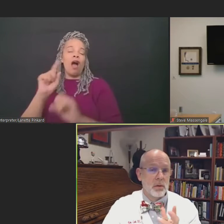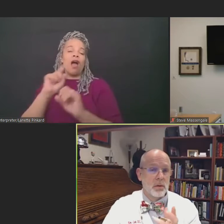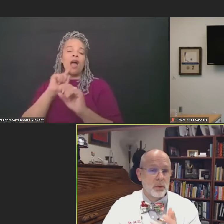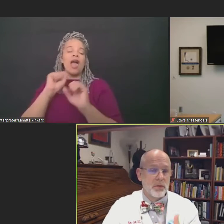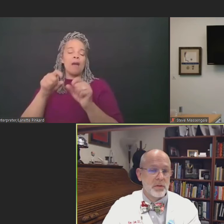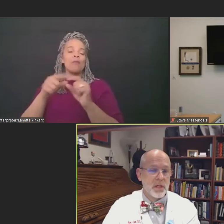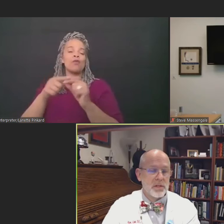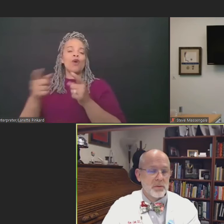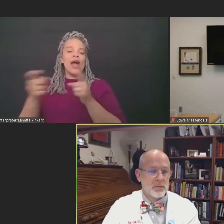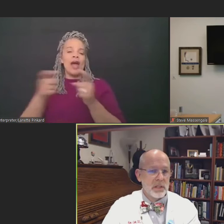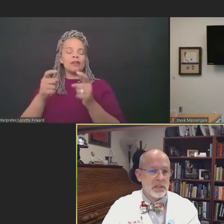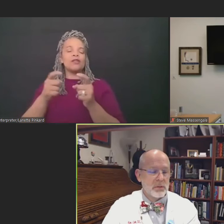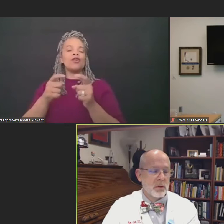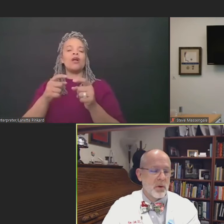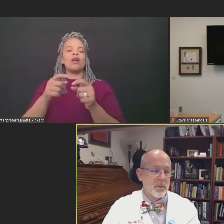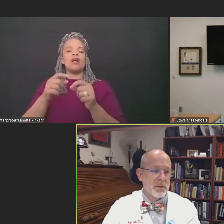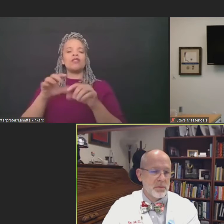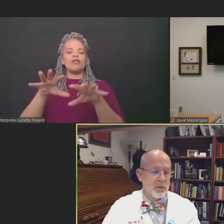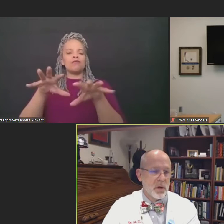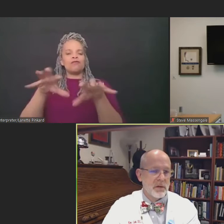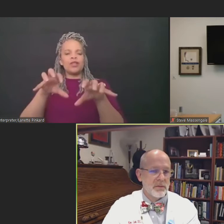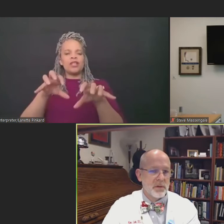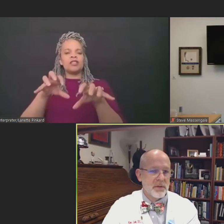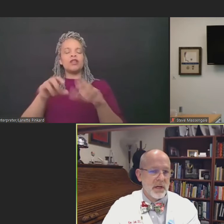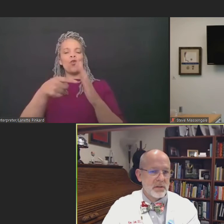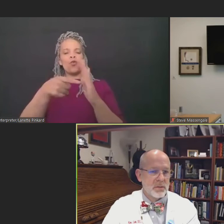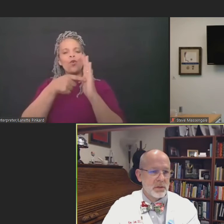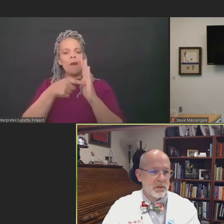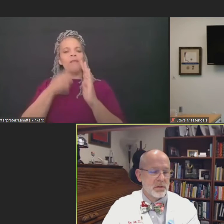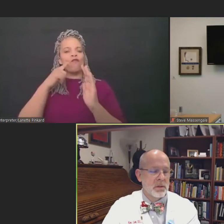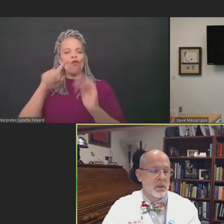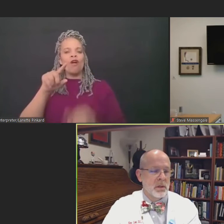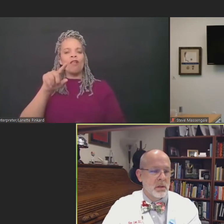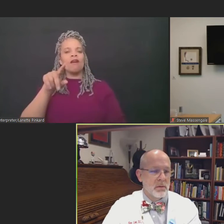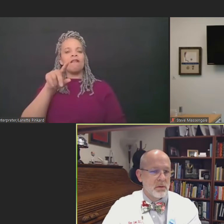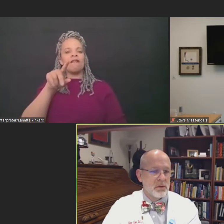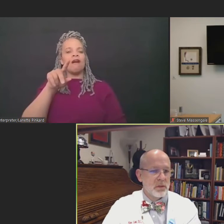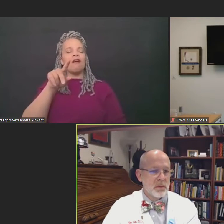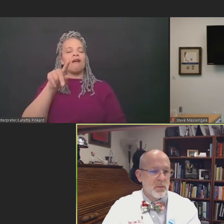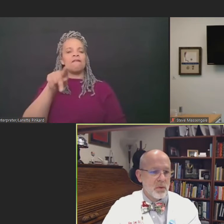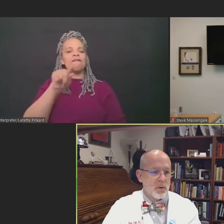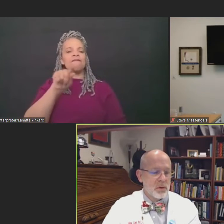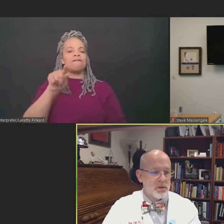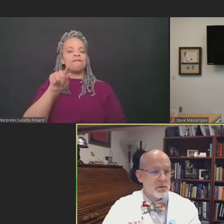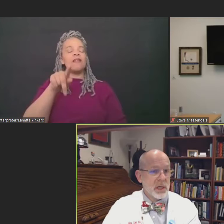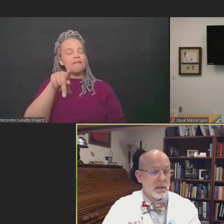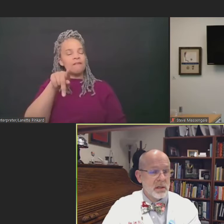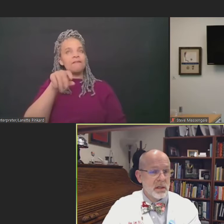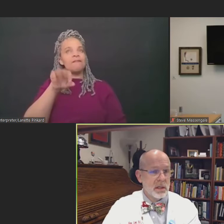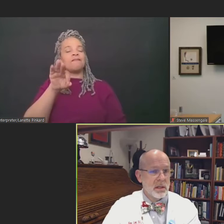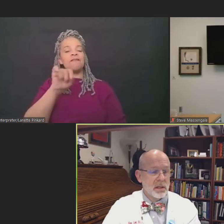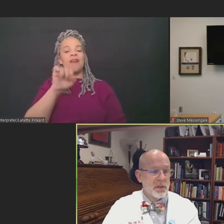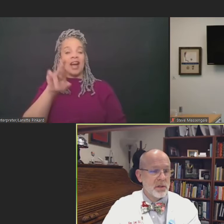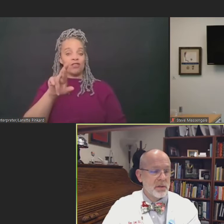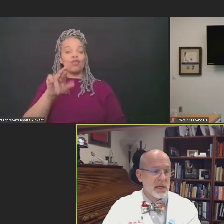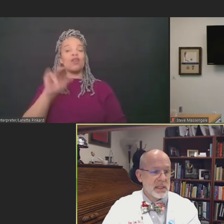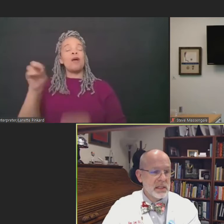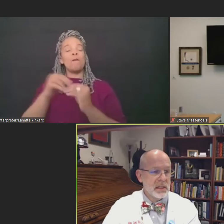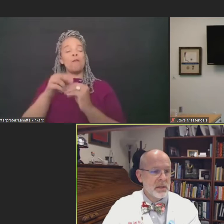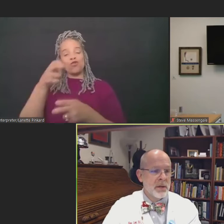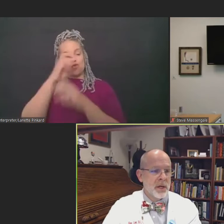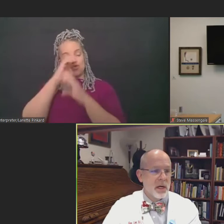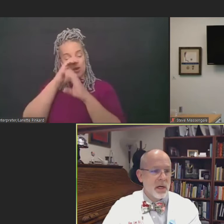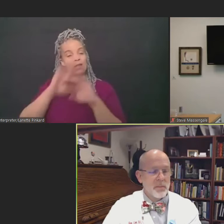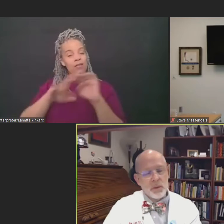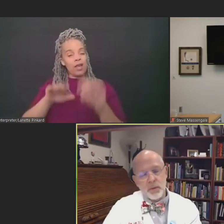current refrigeration and freezing requirements required for the Pfizer, which are certainly more strict than the Moderna